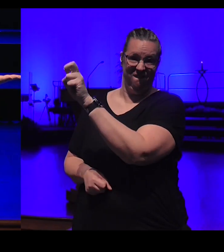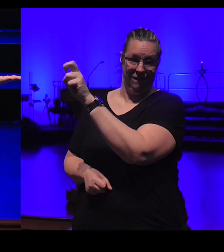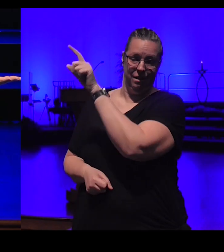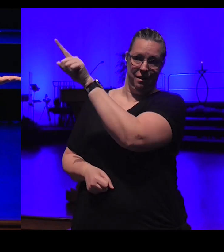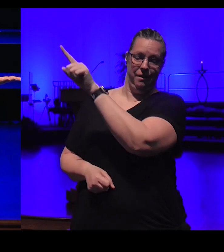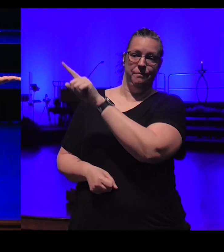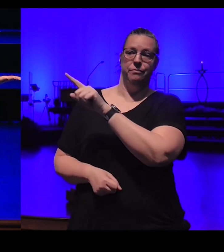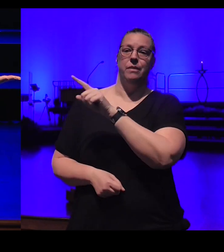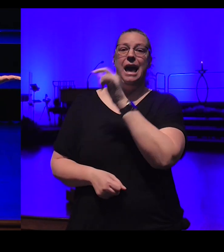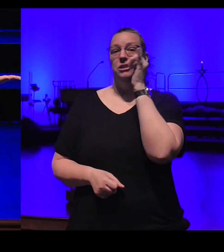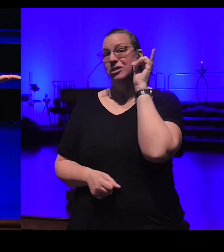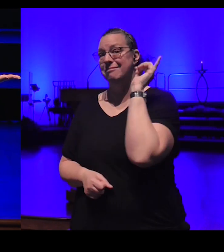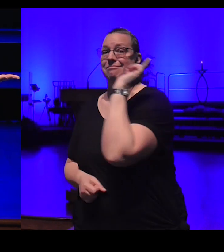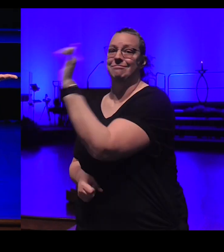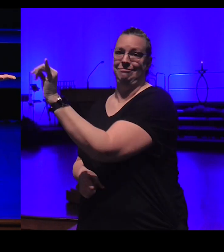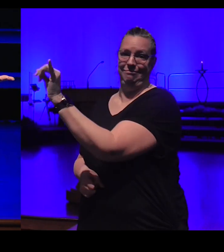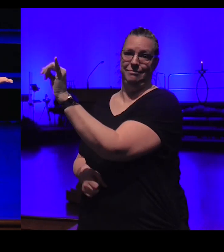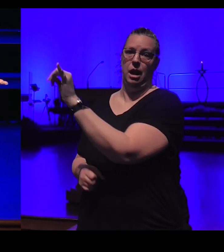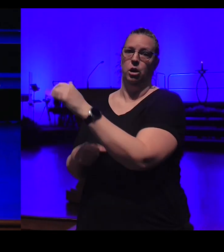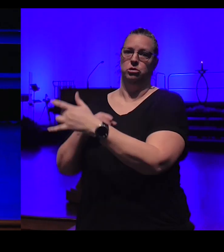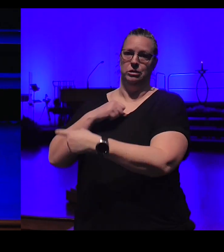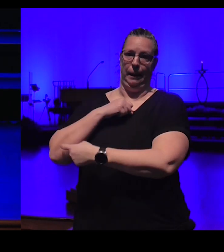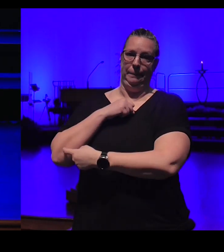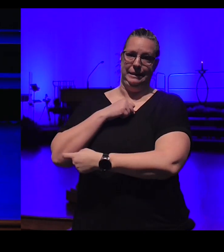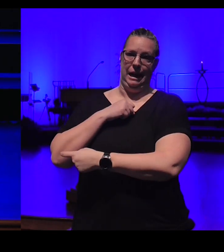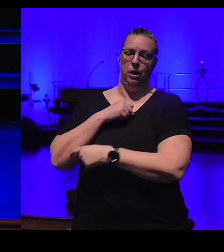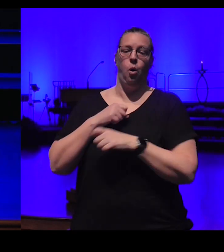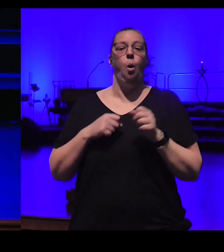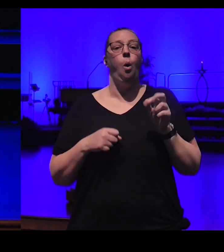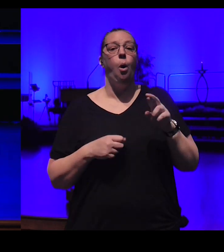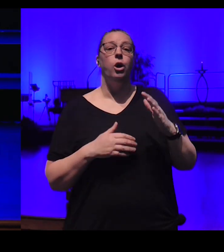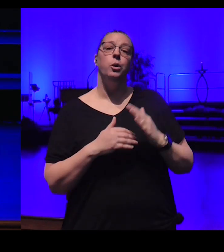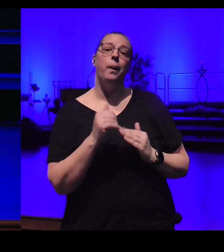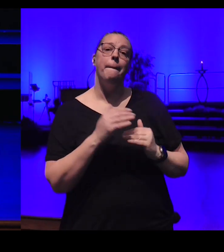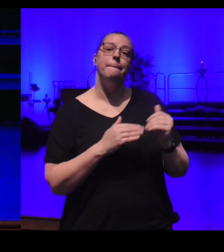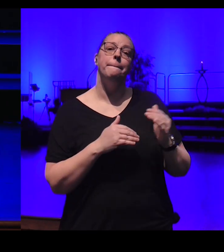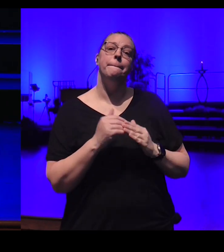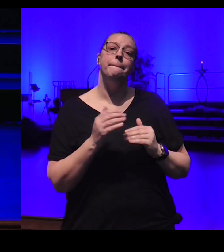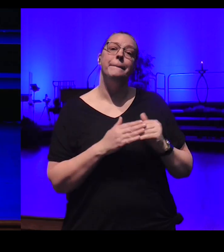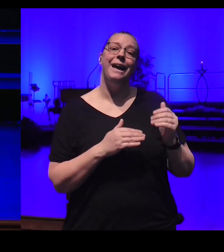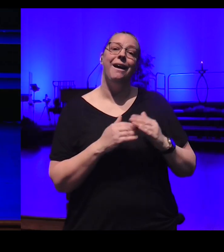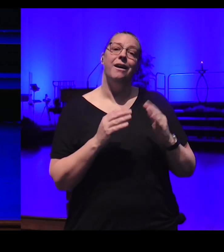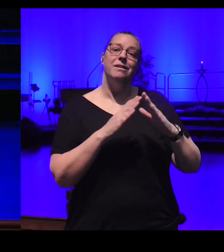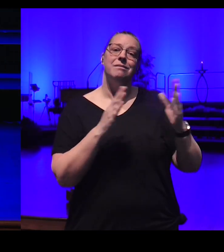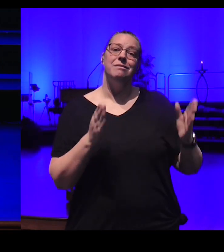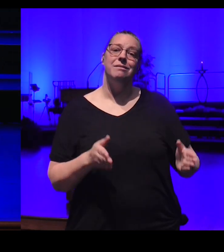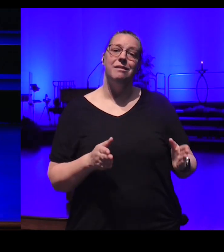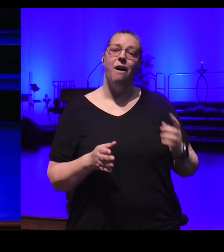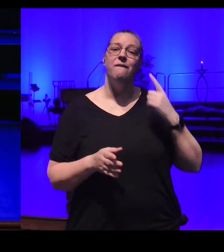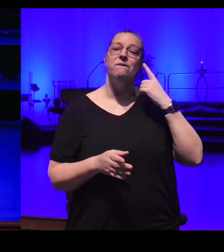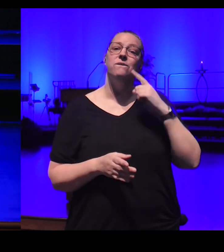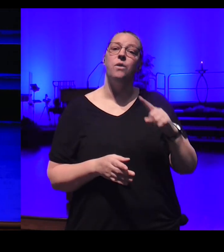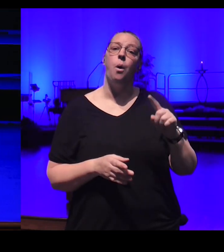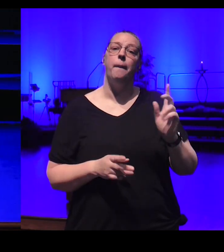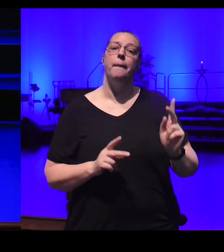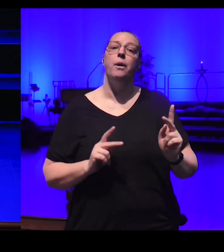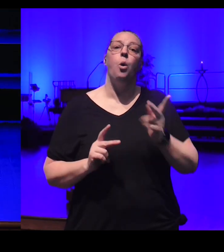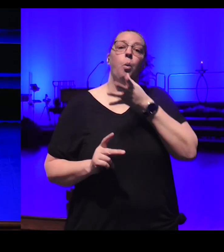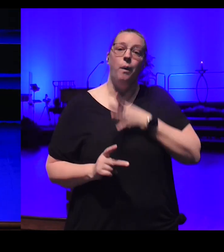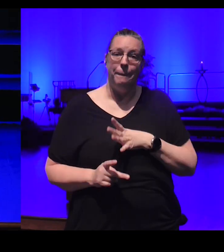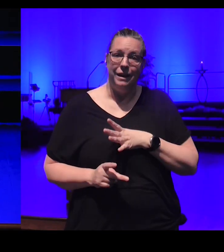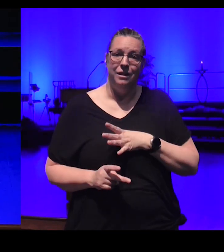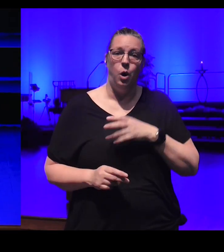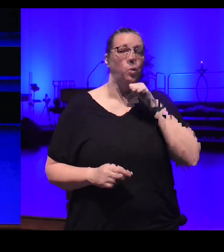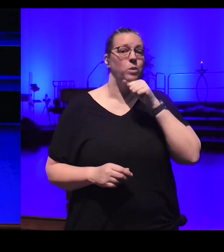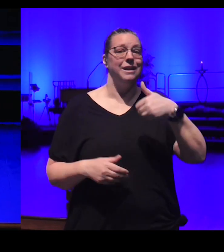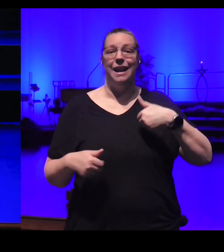time. She said it was so tempting. Or you can build a nunnery for women less fortunate who haven't had access and the